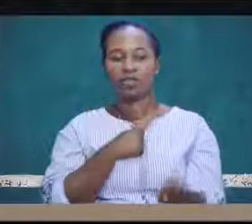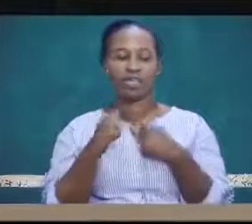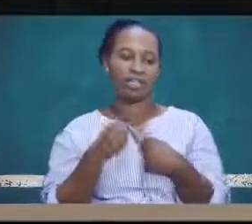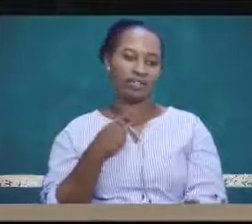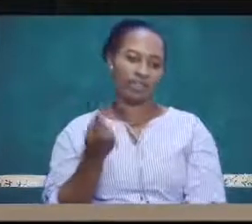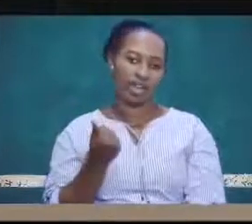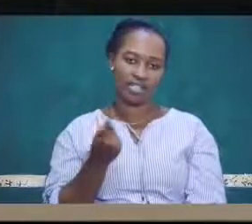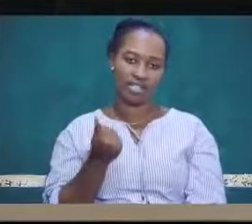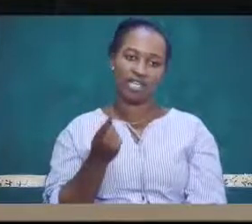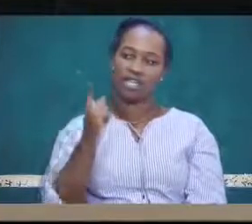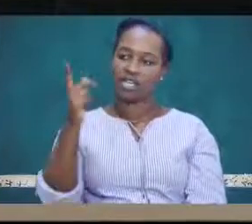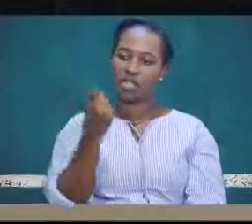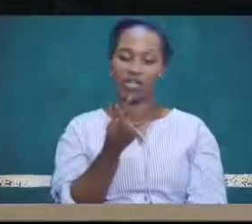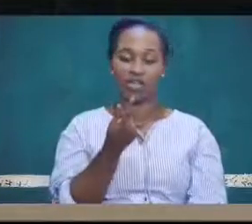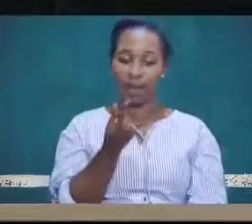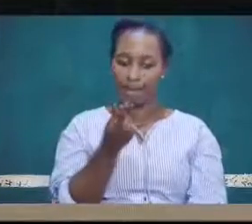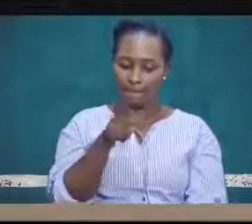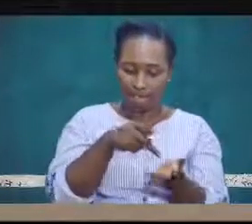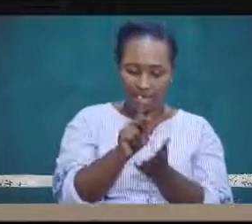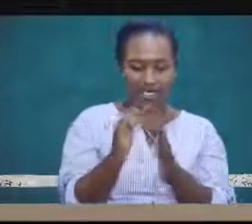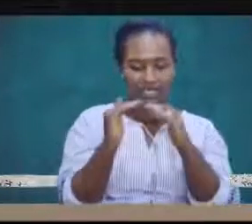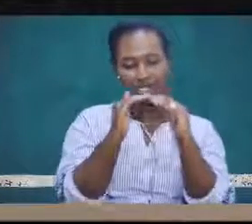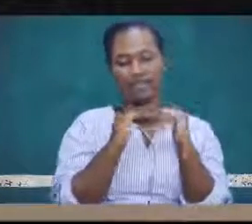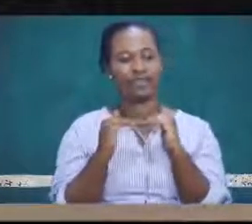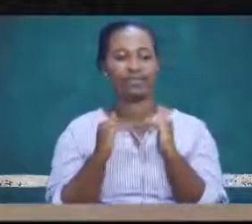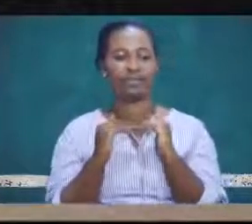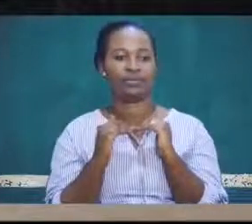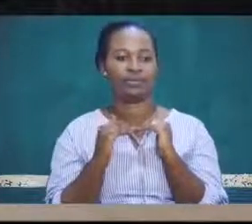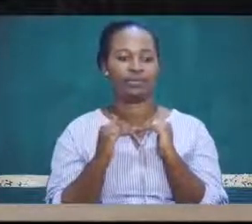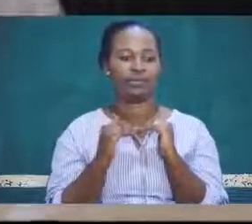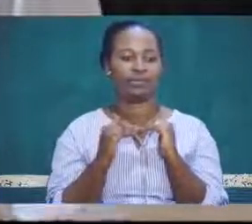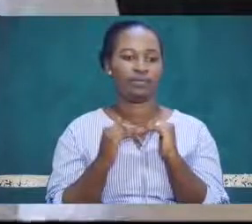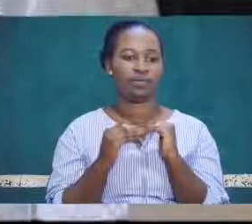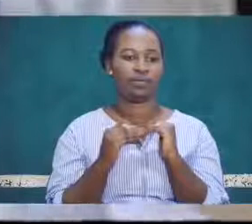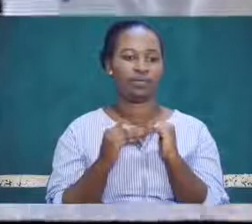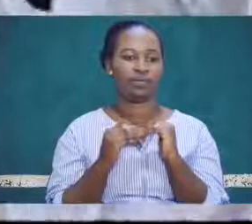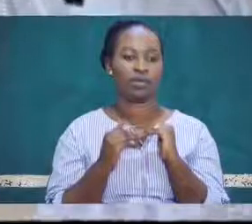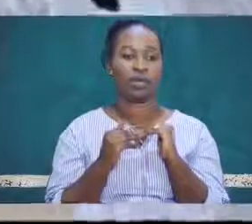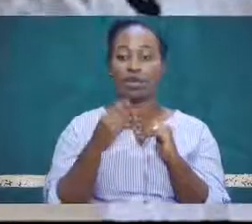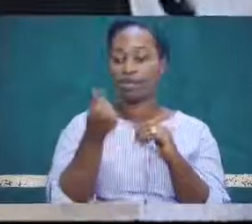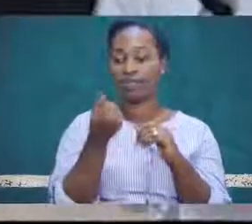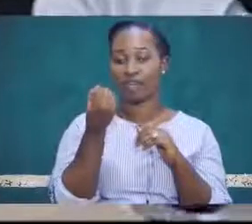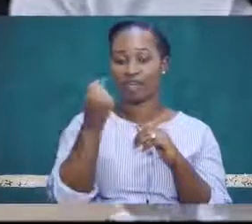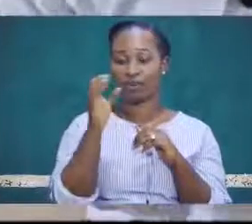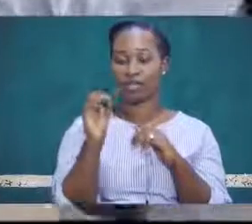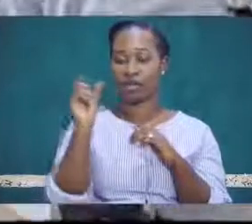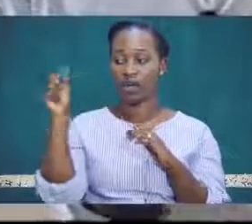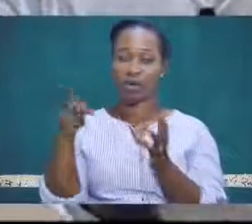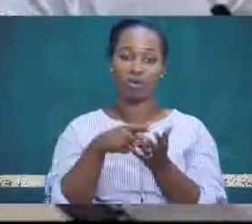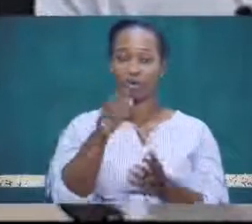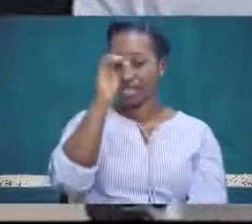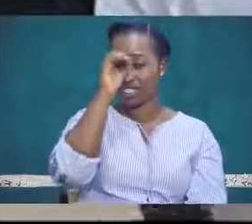francs. So this is the price level. At 50 Rwandan francs, people would buy